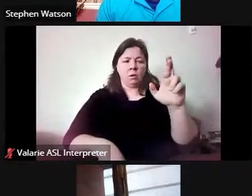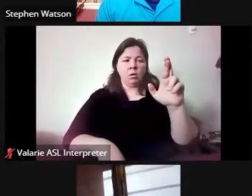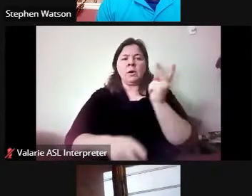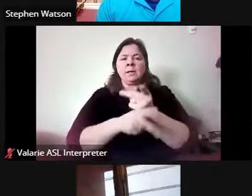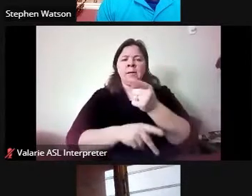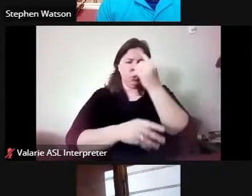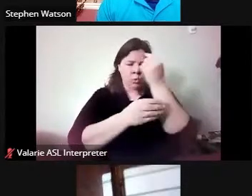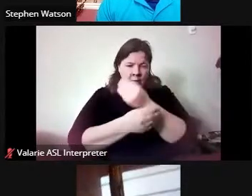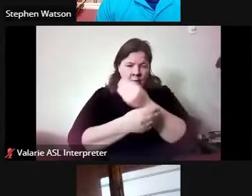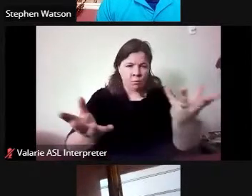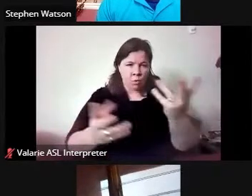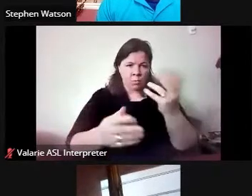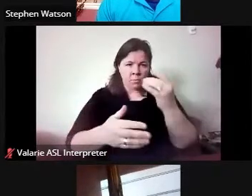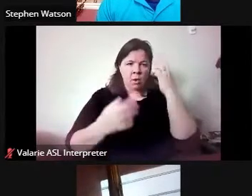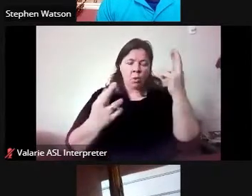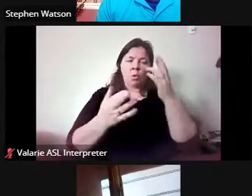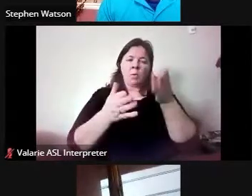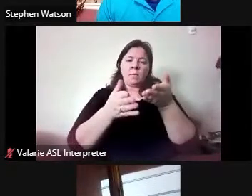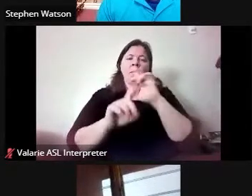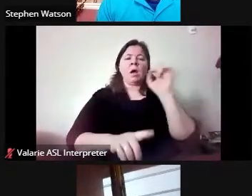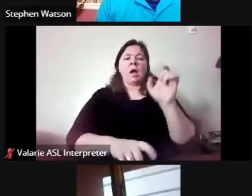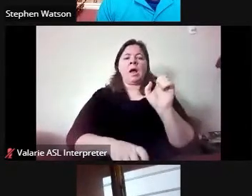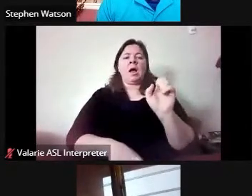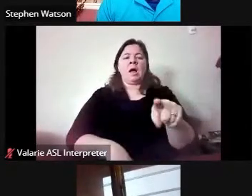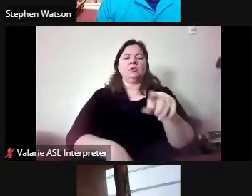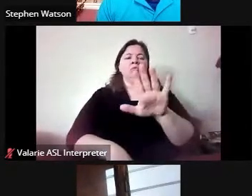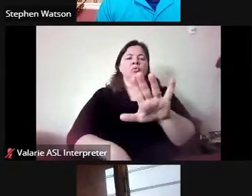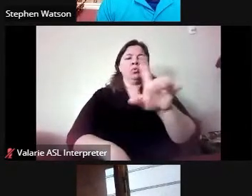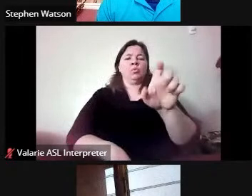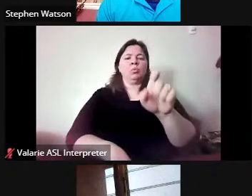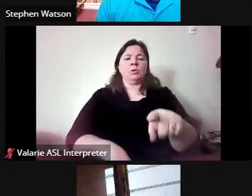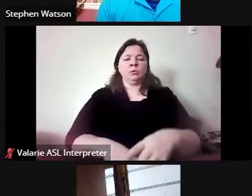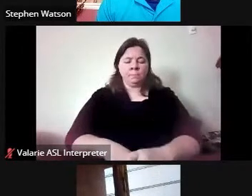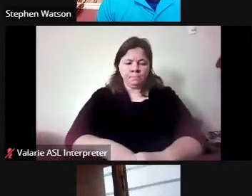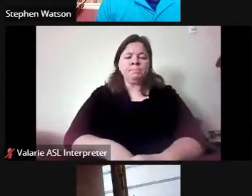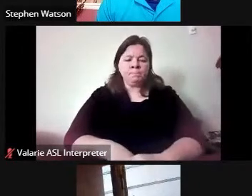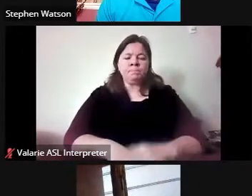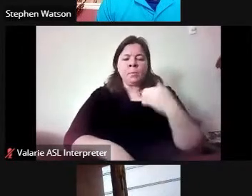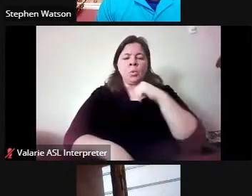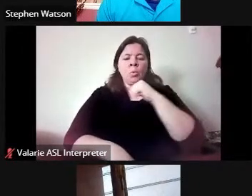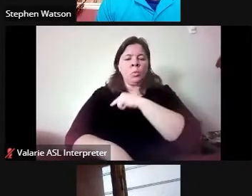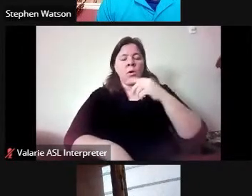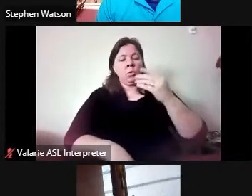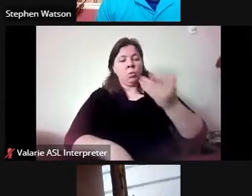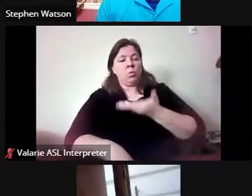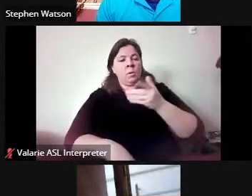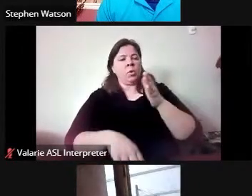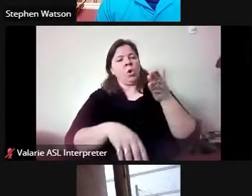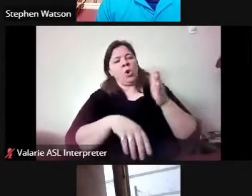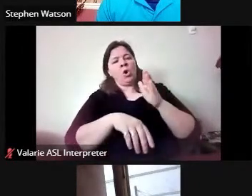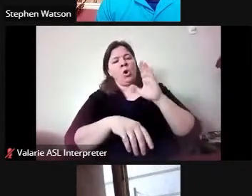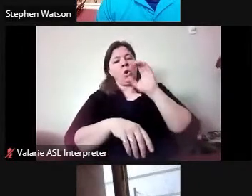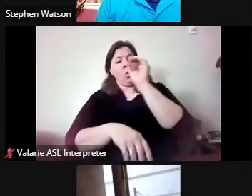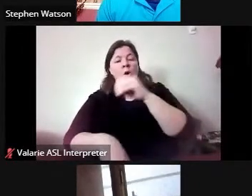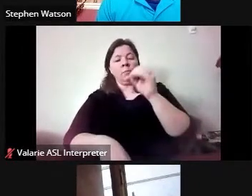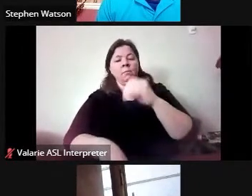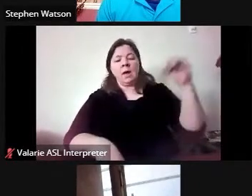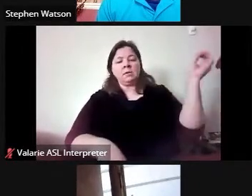loop. So I hope that answers your question, and we welcome you to the Onpassive family.